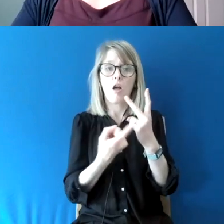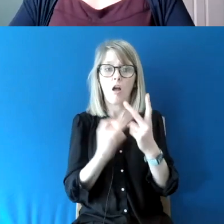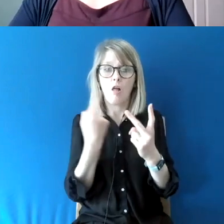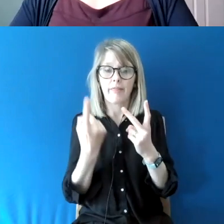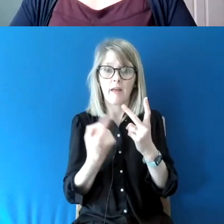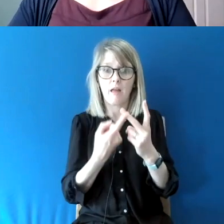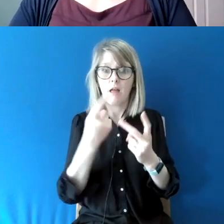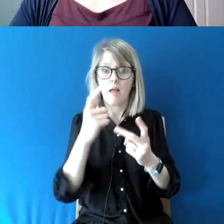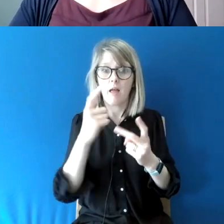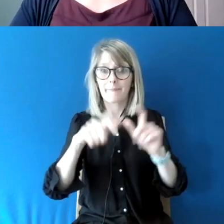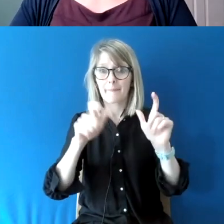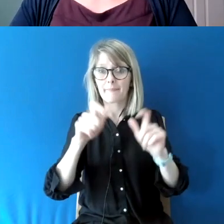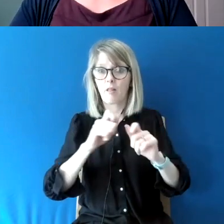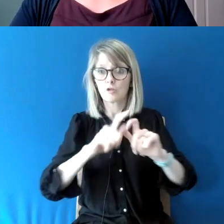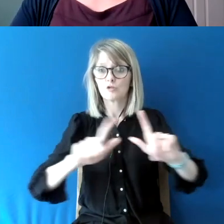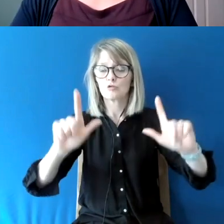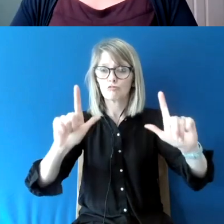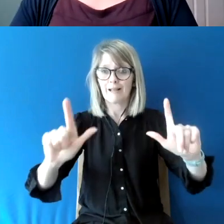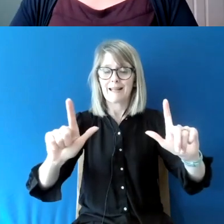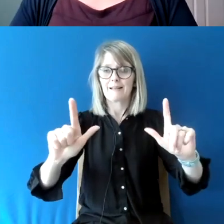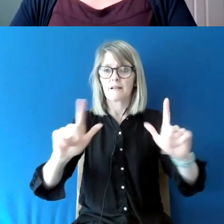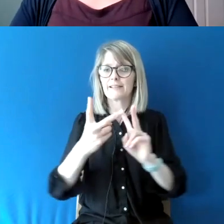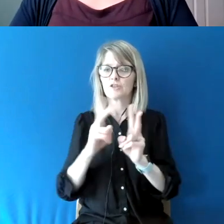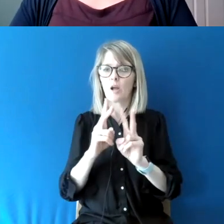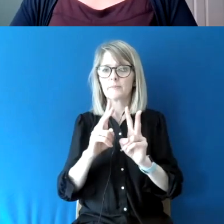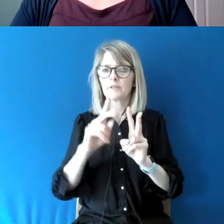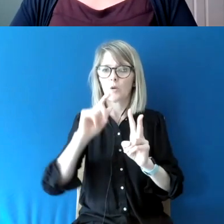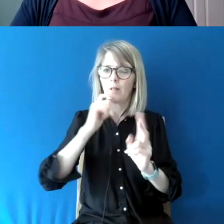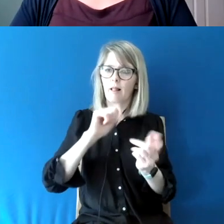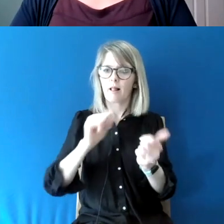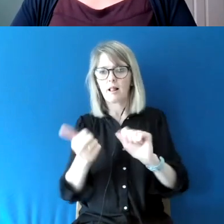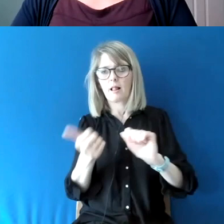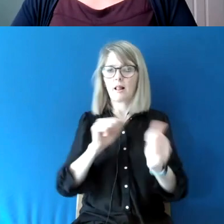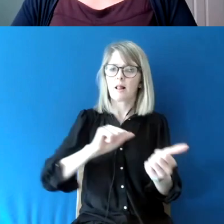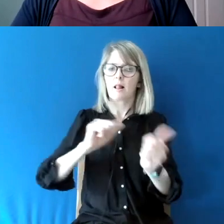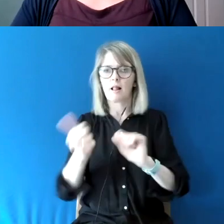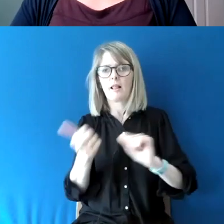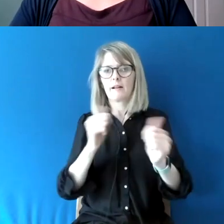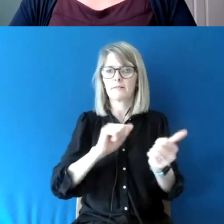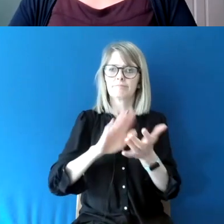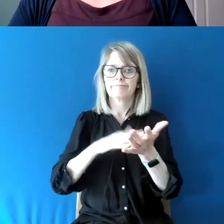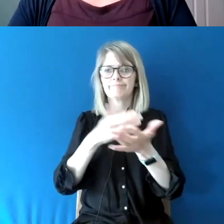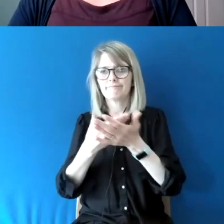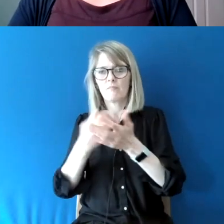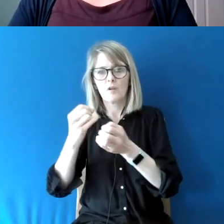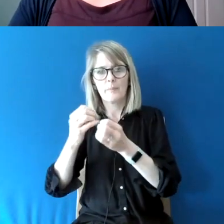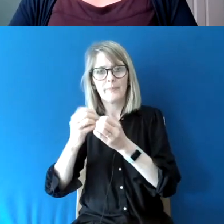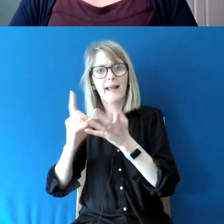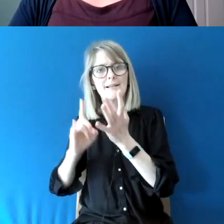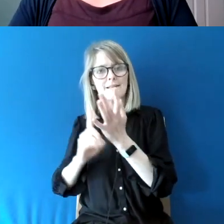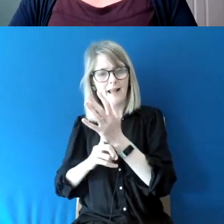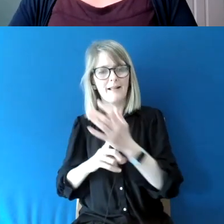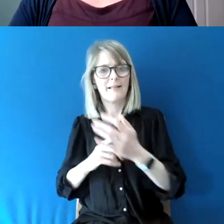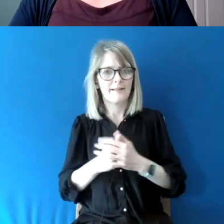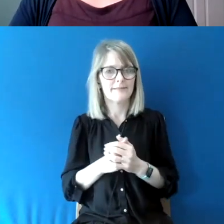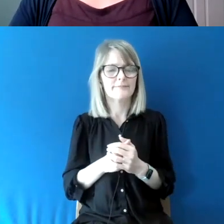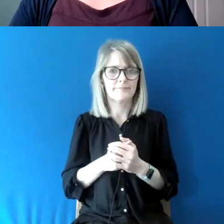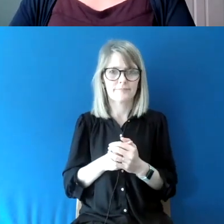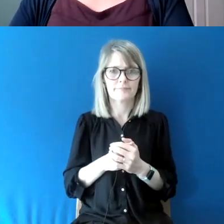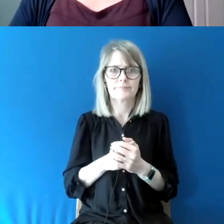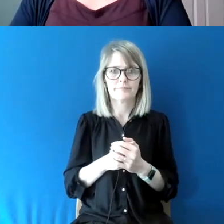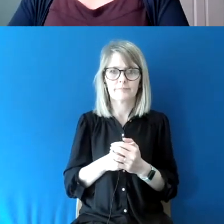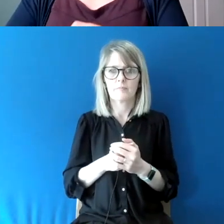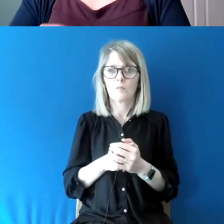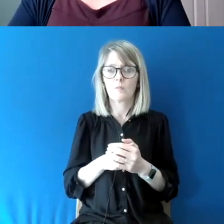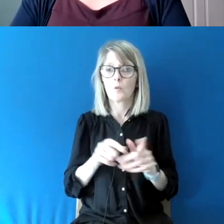who will take it in turns to translate into British Sign Language for us. And I should